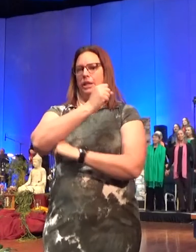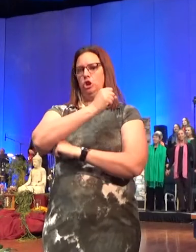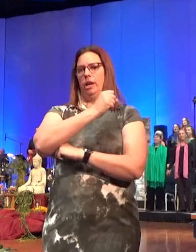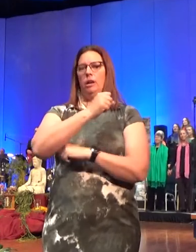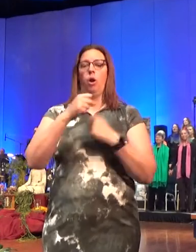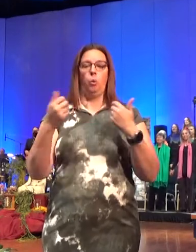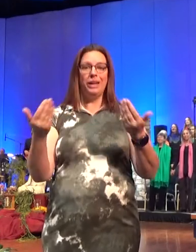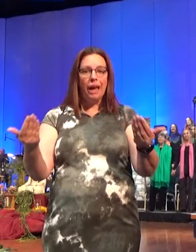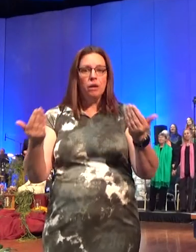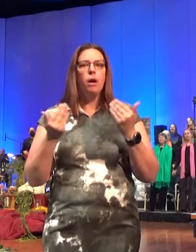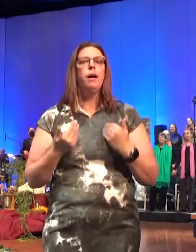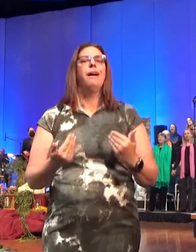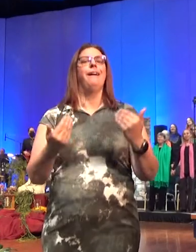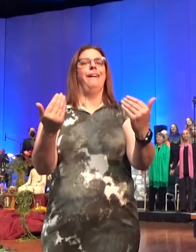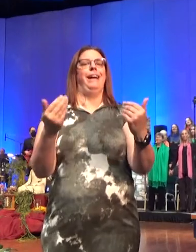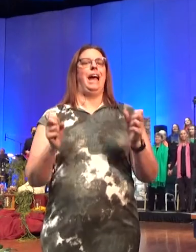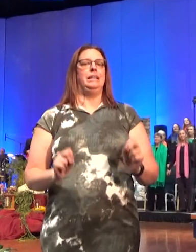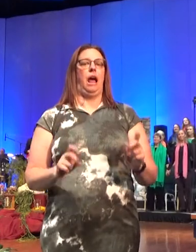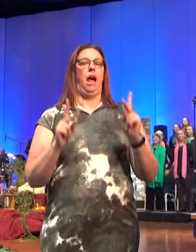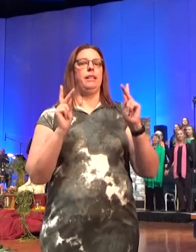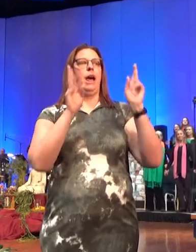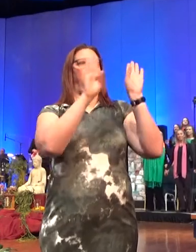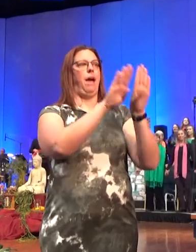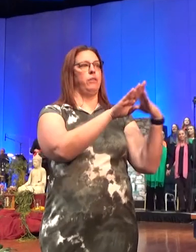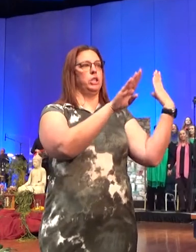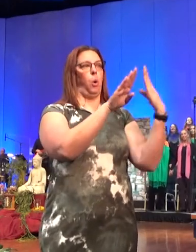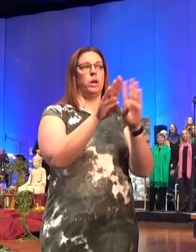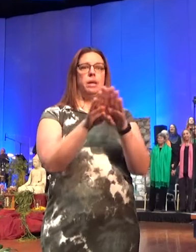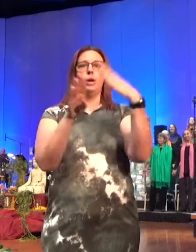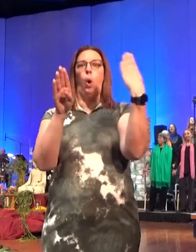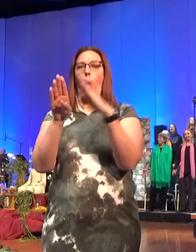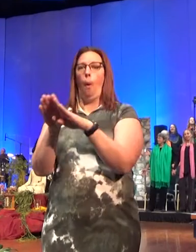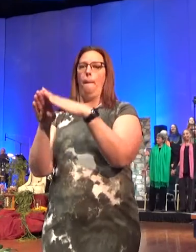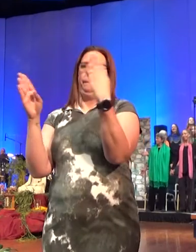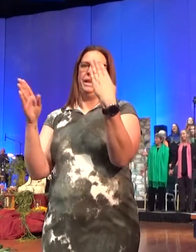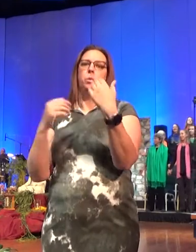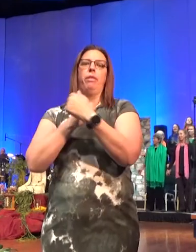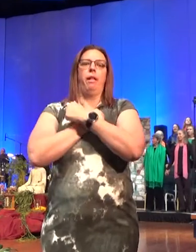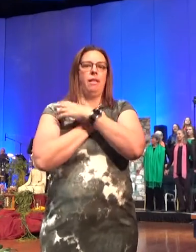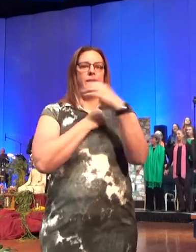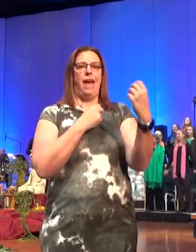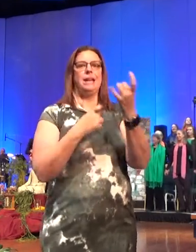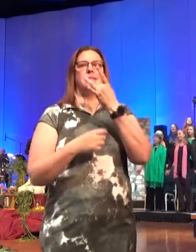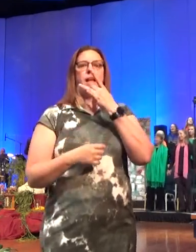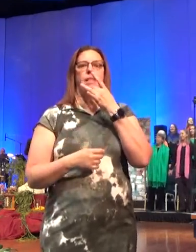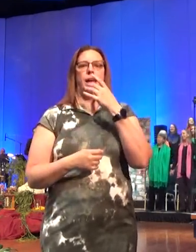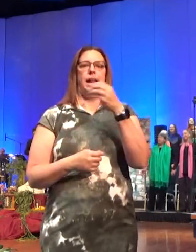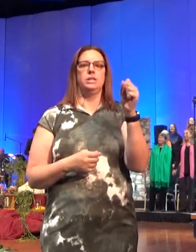allow each and every door to be open to us with love and with light. And so it is. Amen.